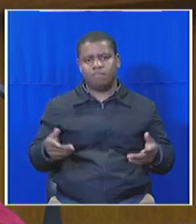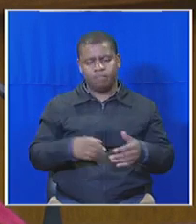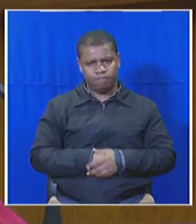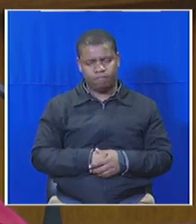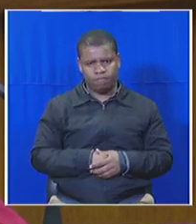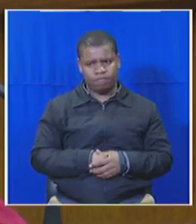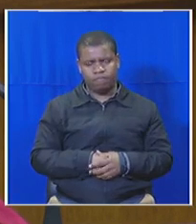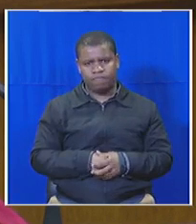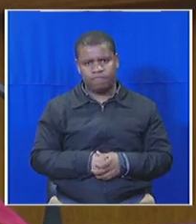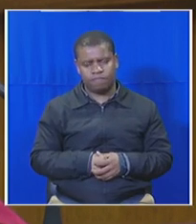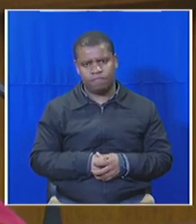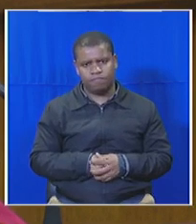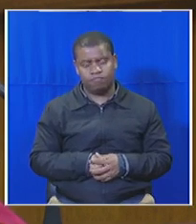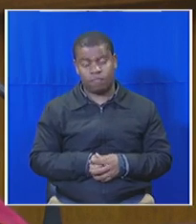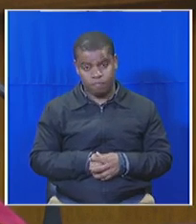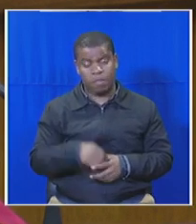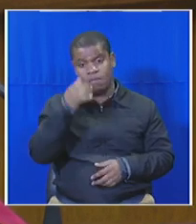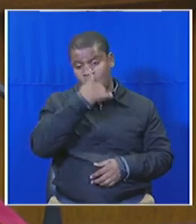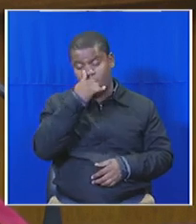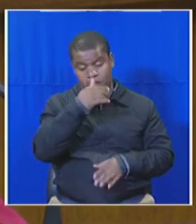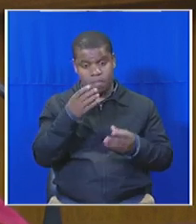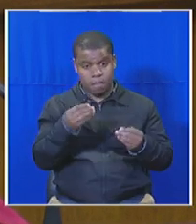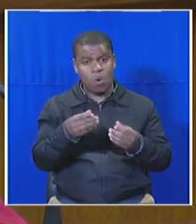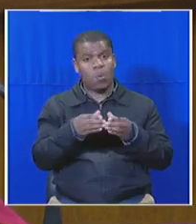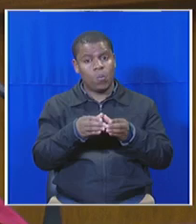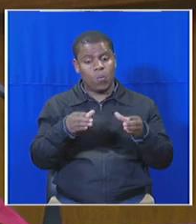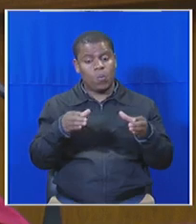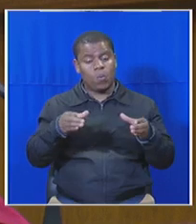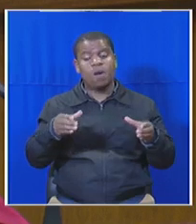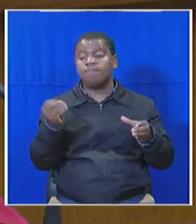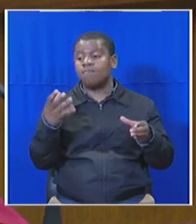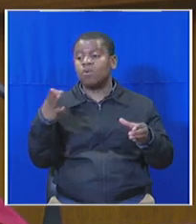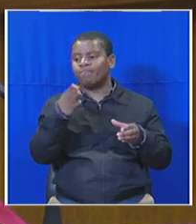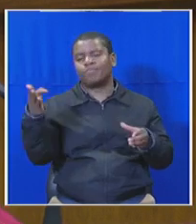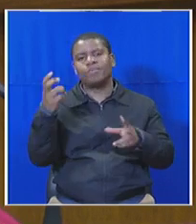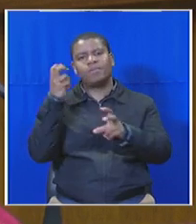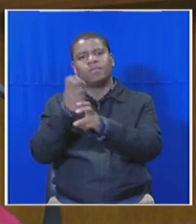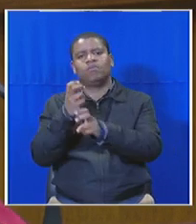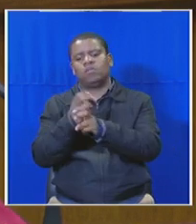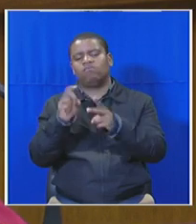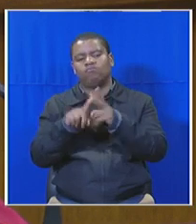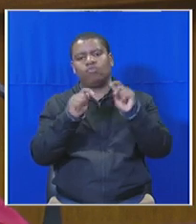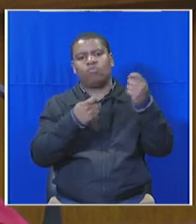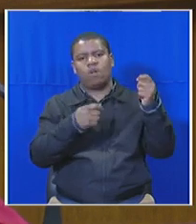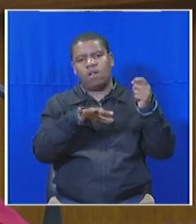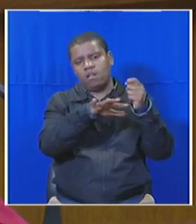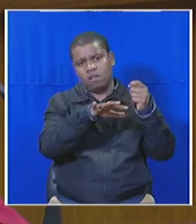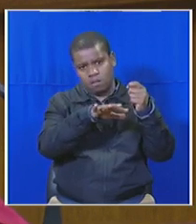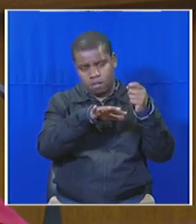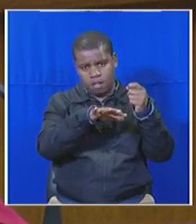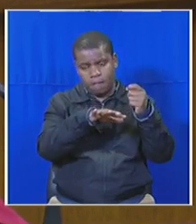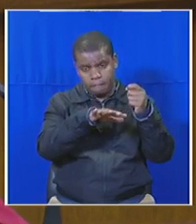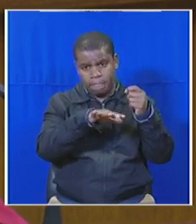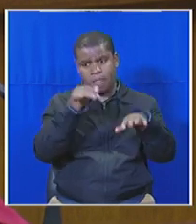call. When crime increases, mostly in our townships and in rural areas, instead